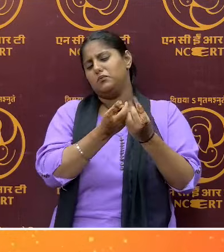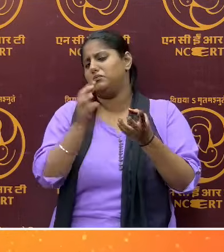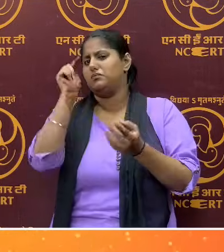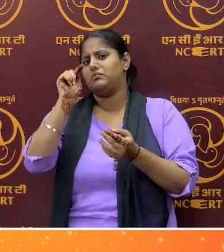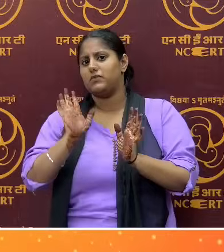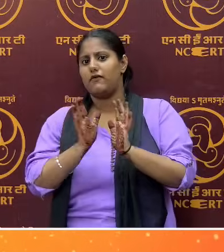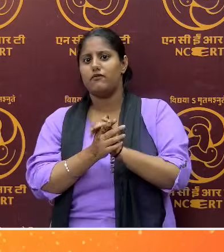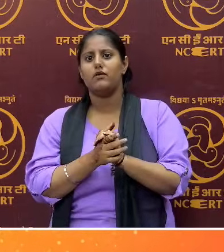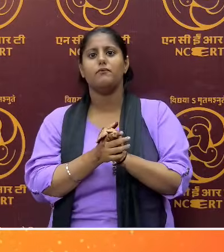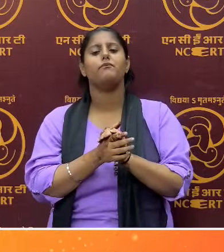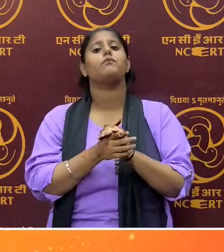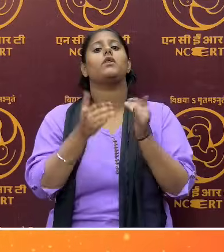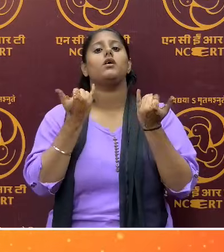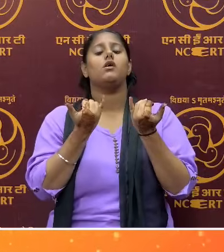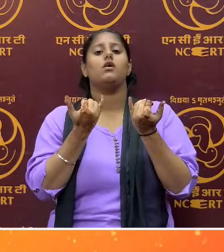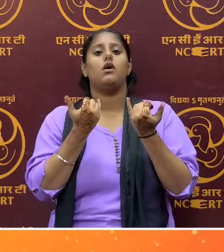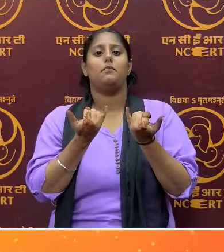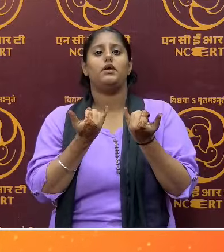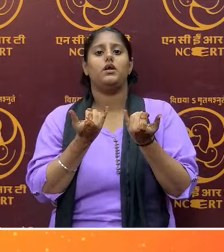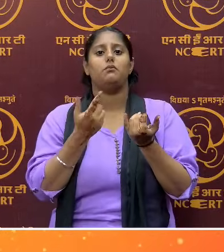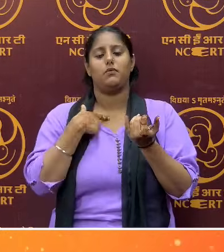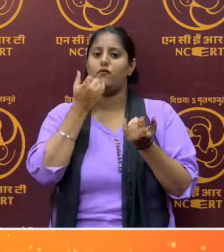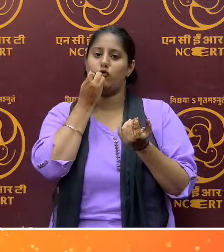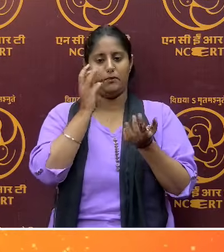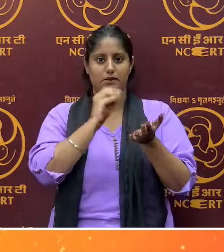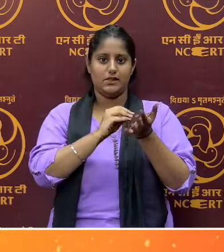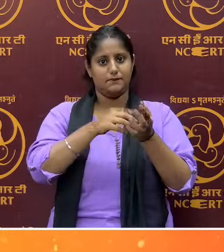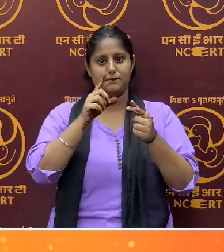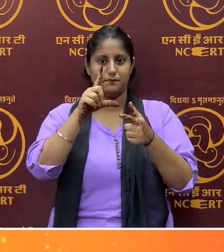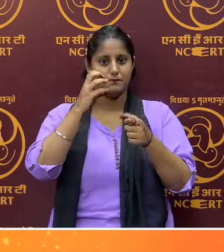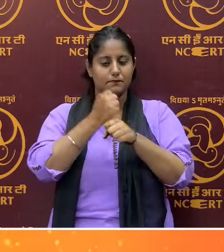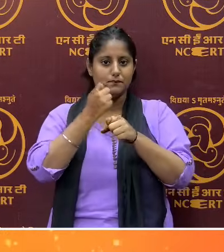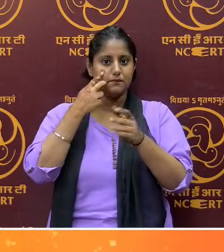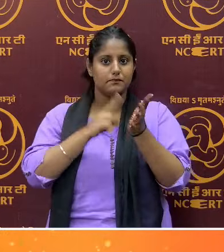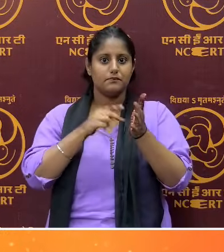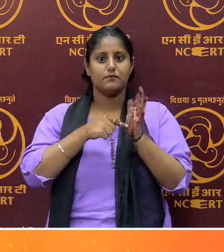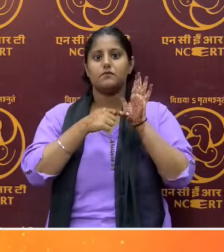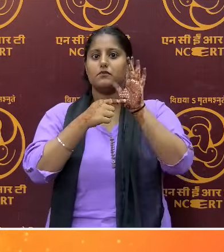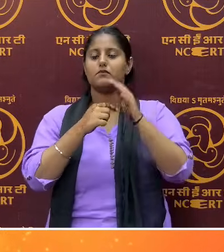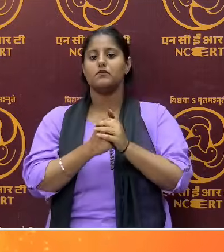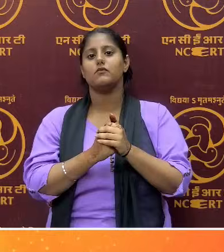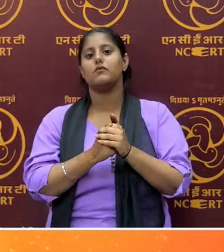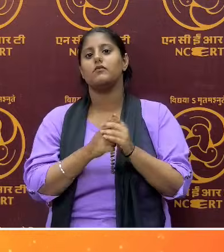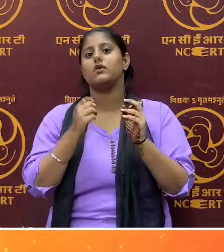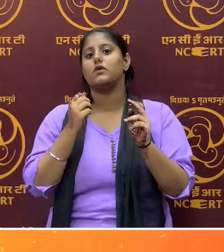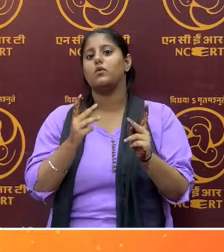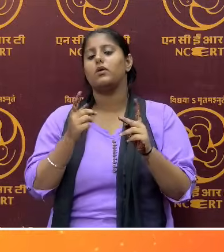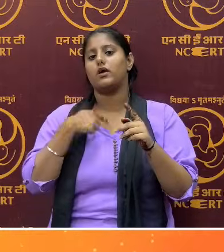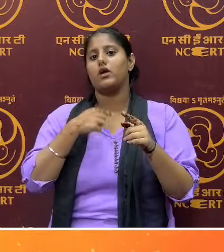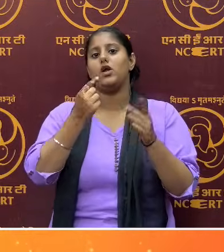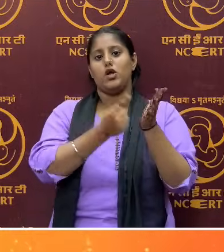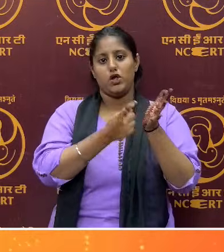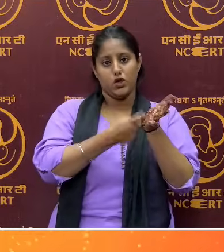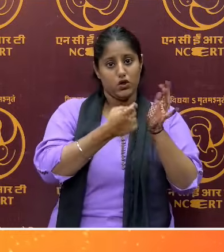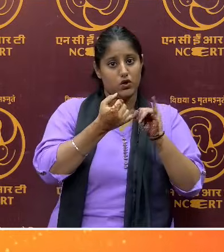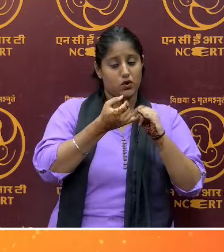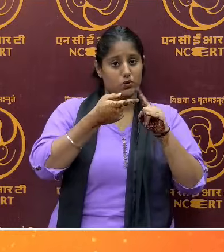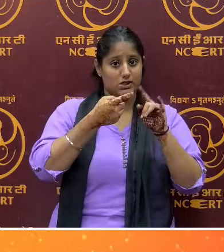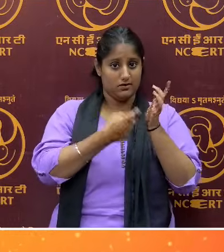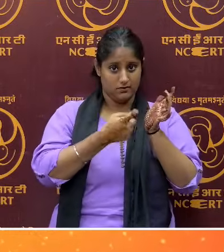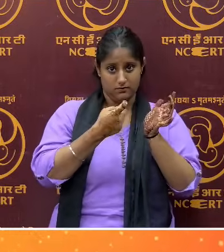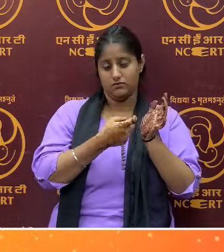here. Right now I will login with my mobile number. And see, we have a user manual, we have a frequently asked